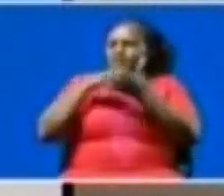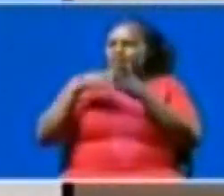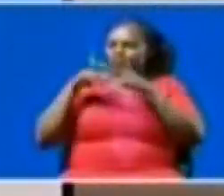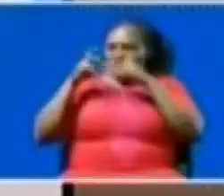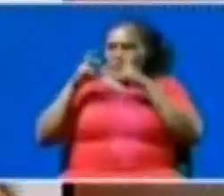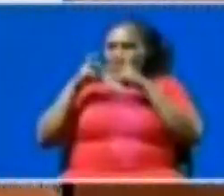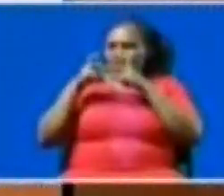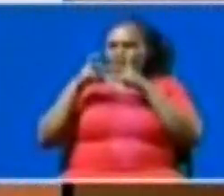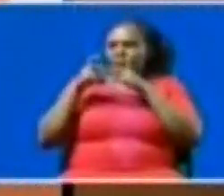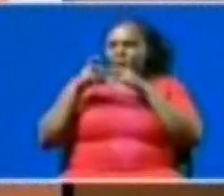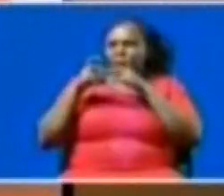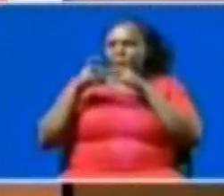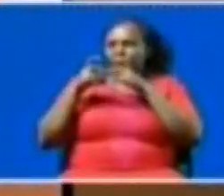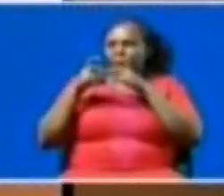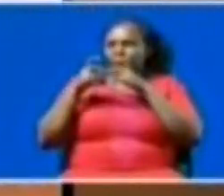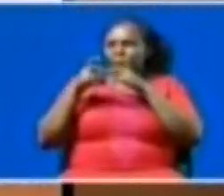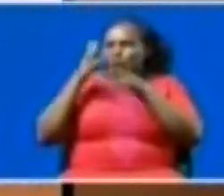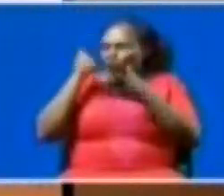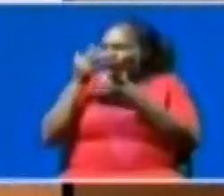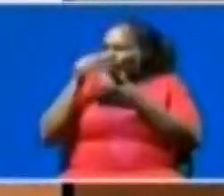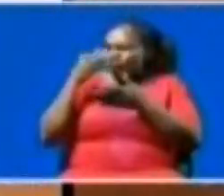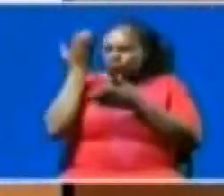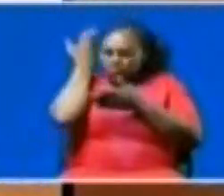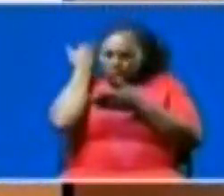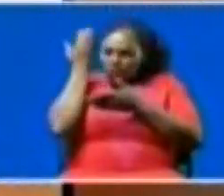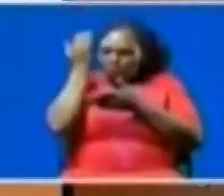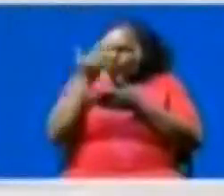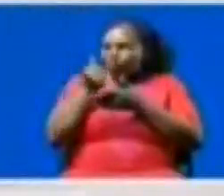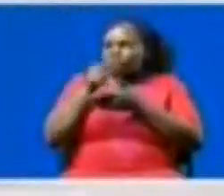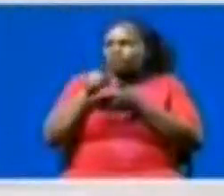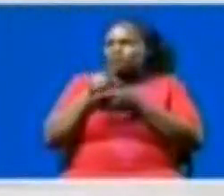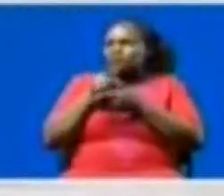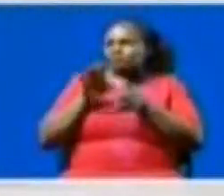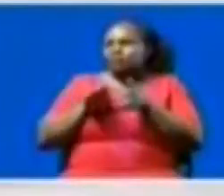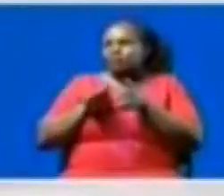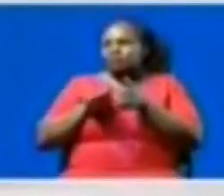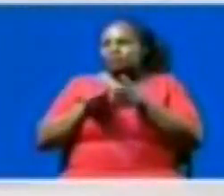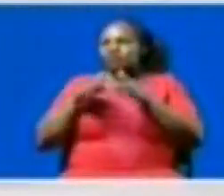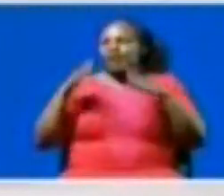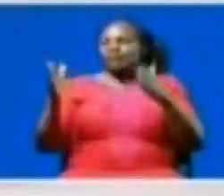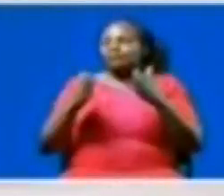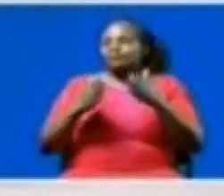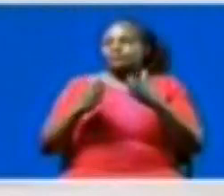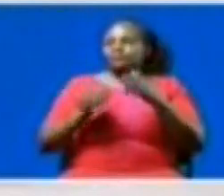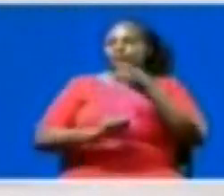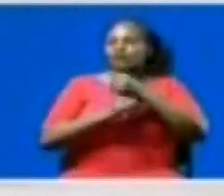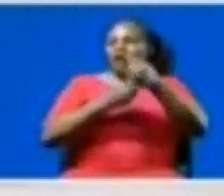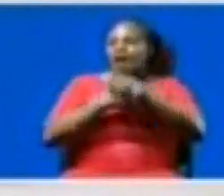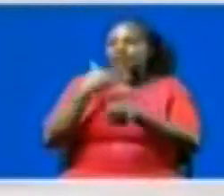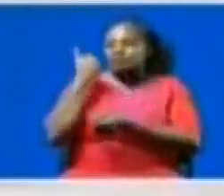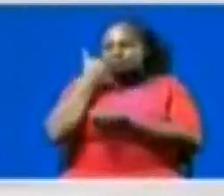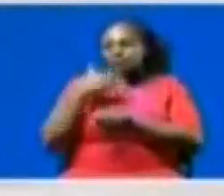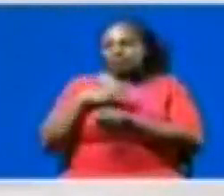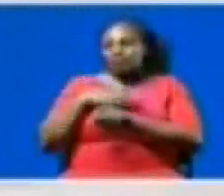Because sarcastically, yeah? So what's the point? You know, what's the point? I told her, oh, mom, so I have this initiative. I'm supporting cancer